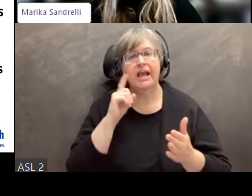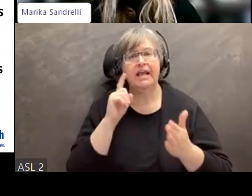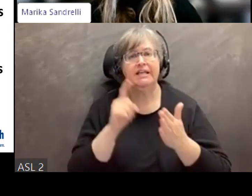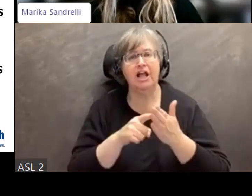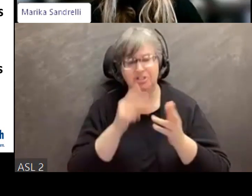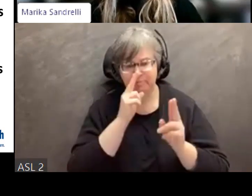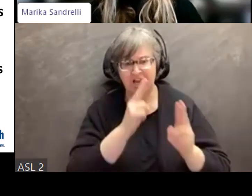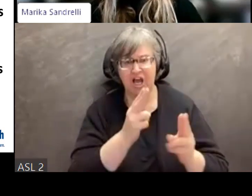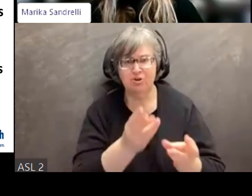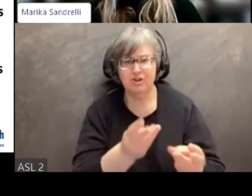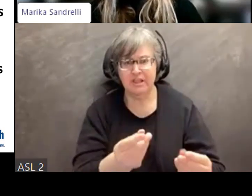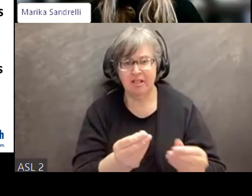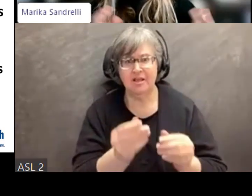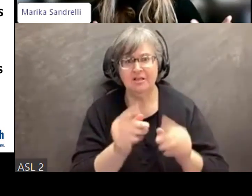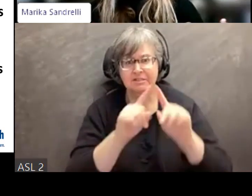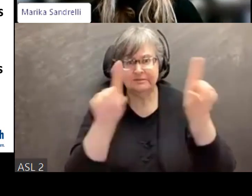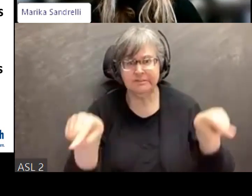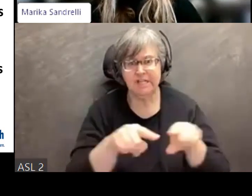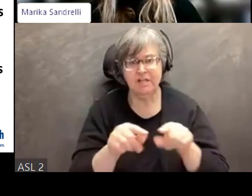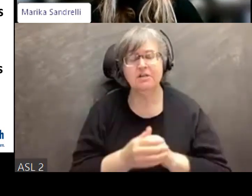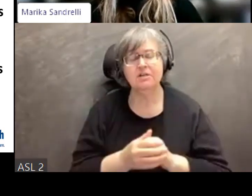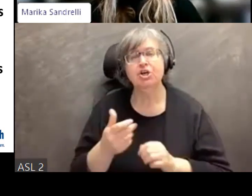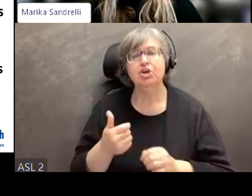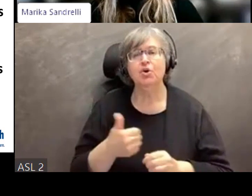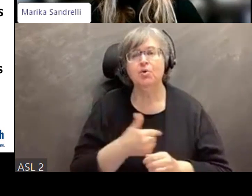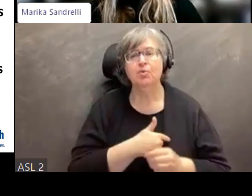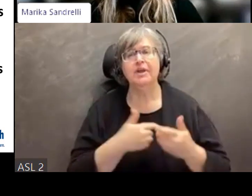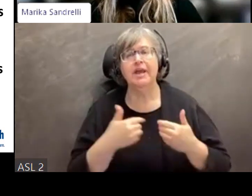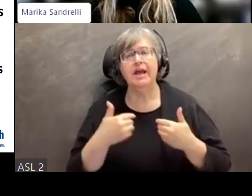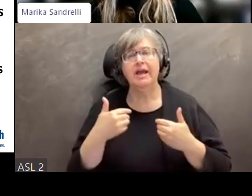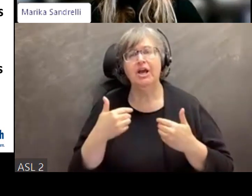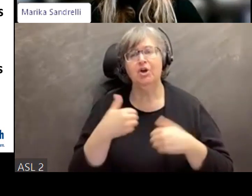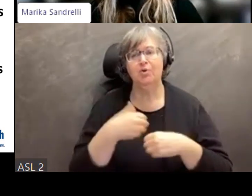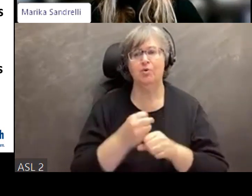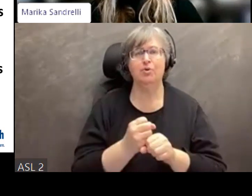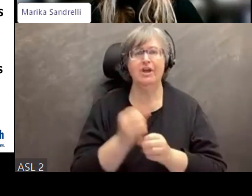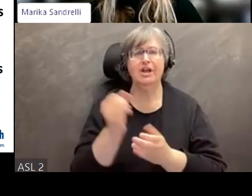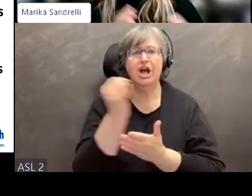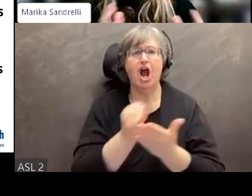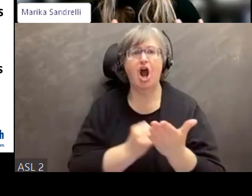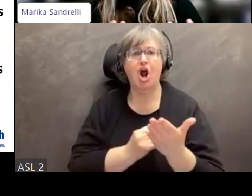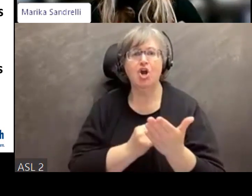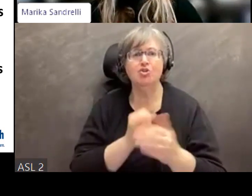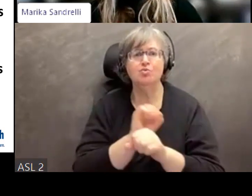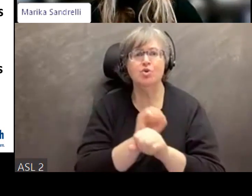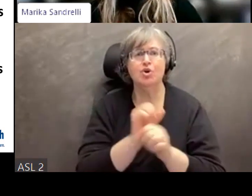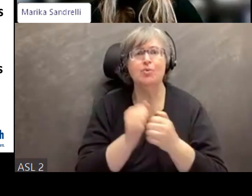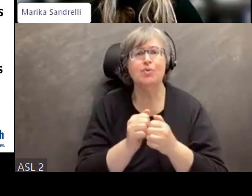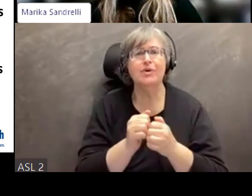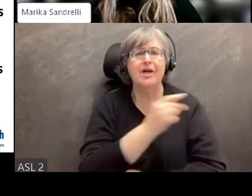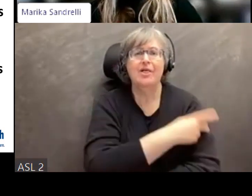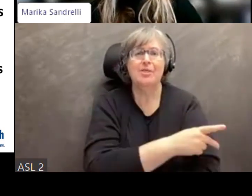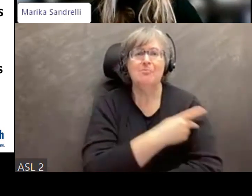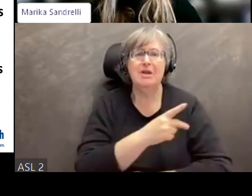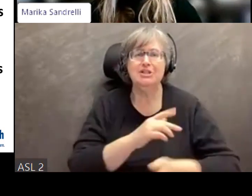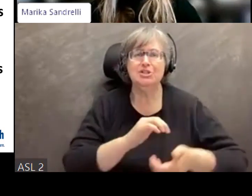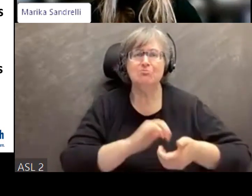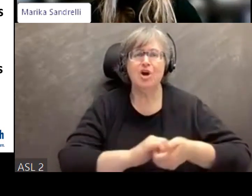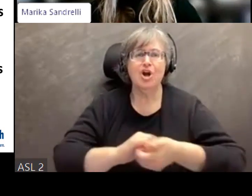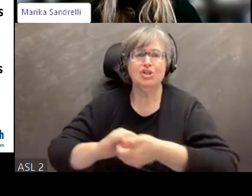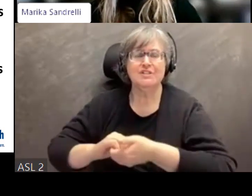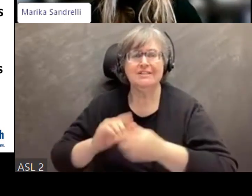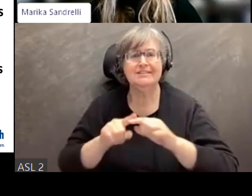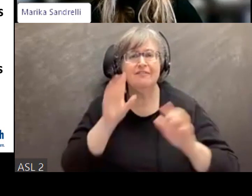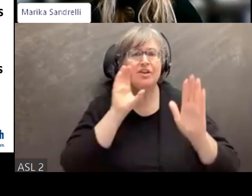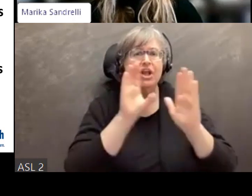signs. We really have, we created artwork with patient